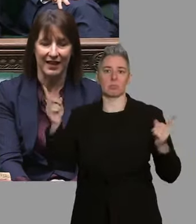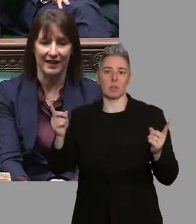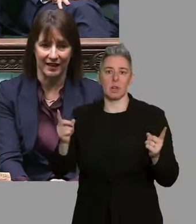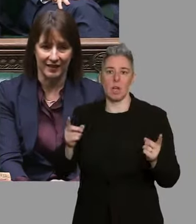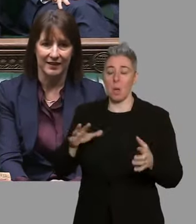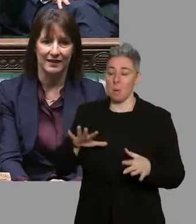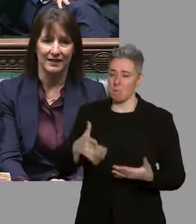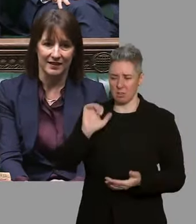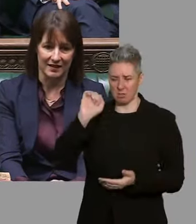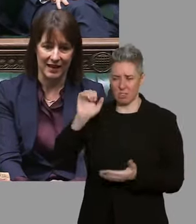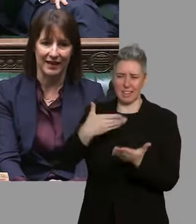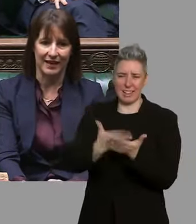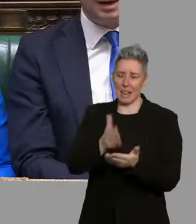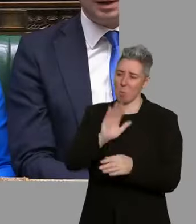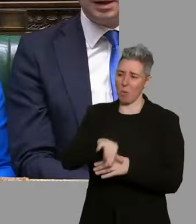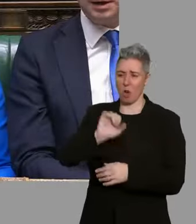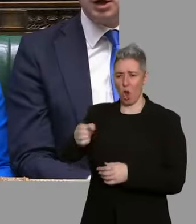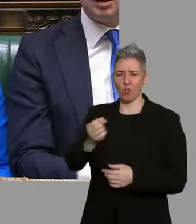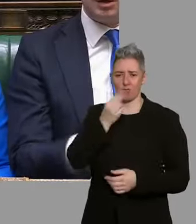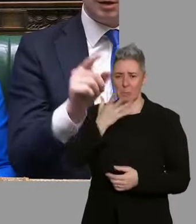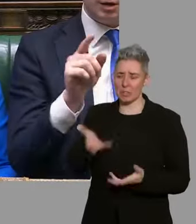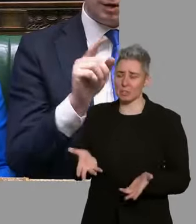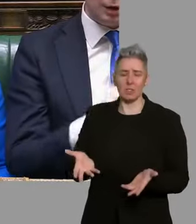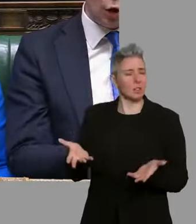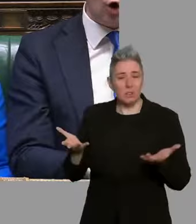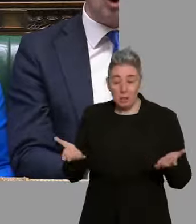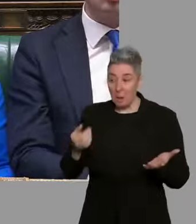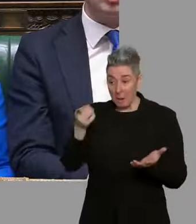economy. Mr. Speaker,